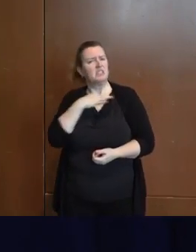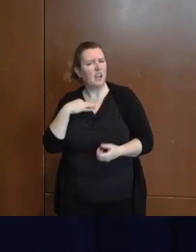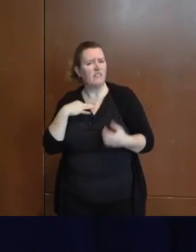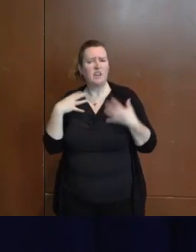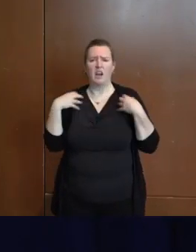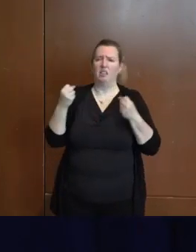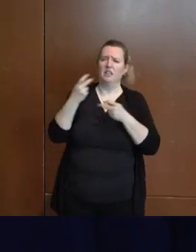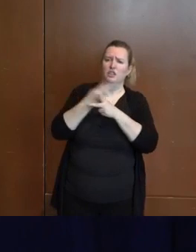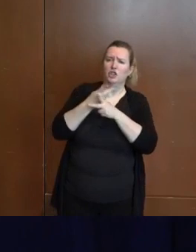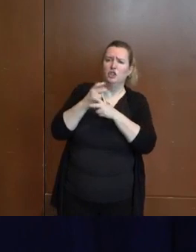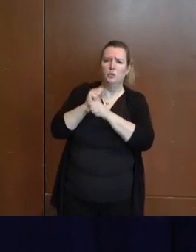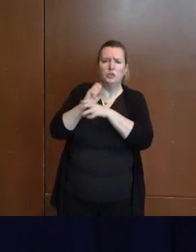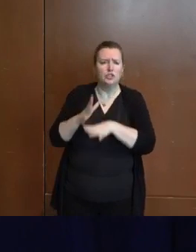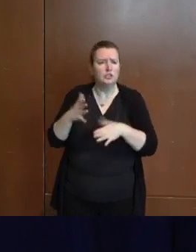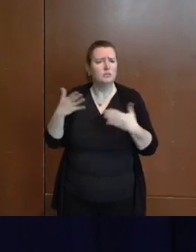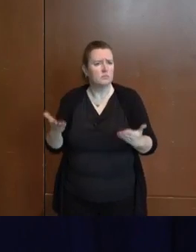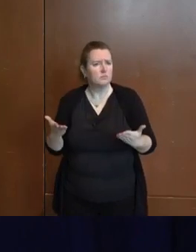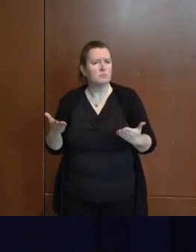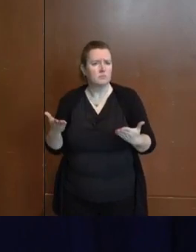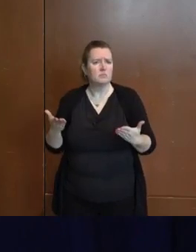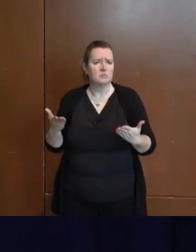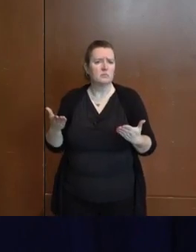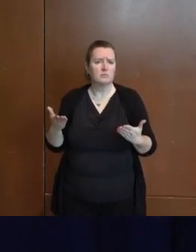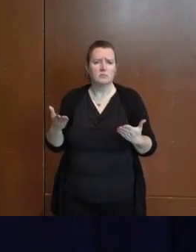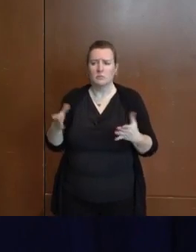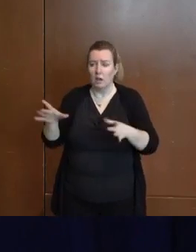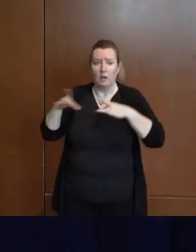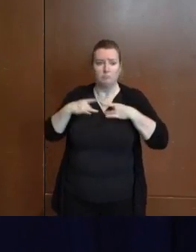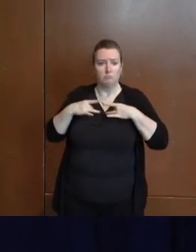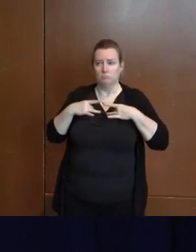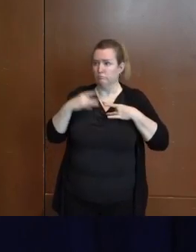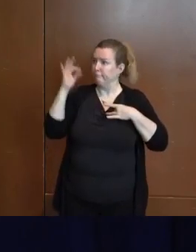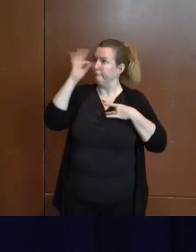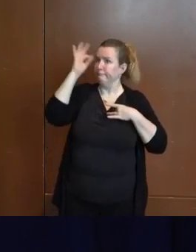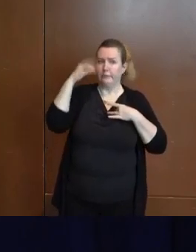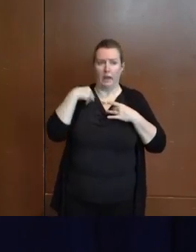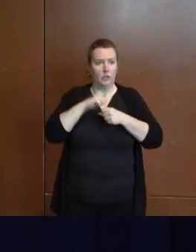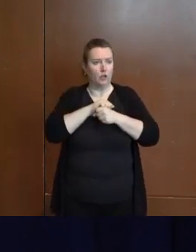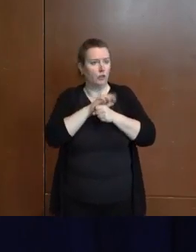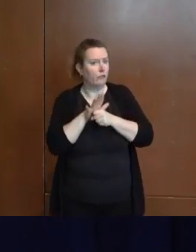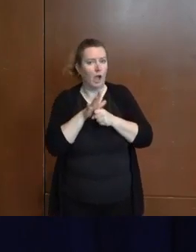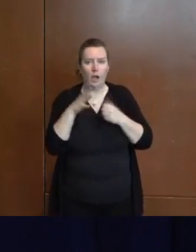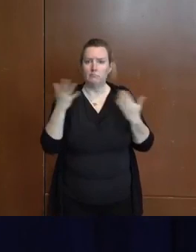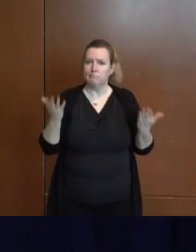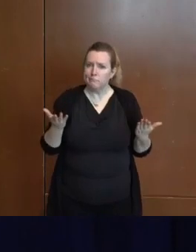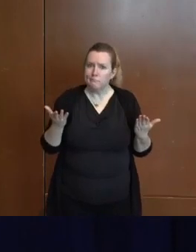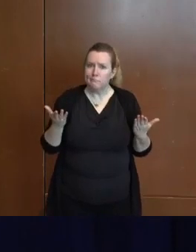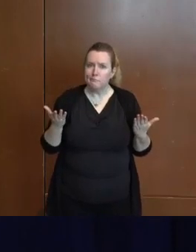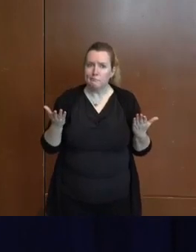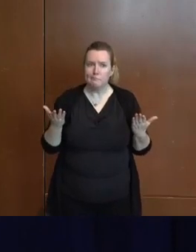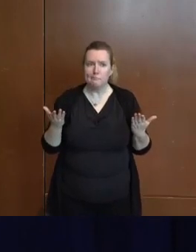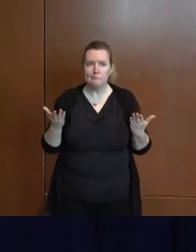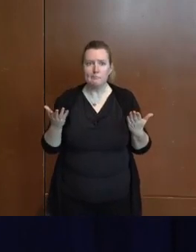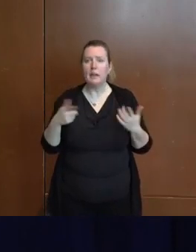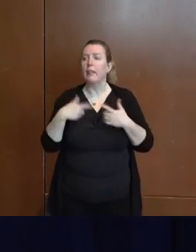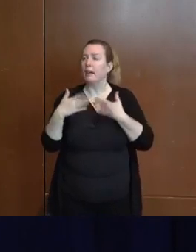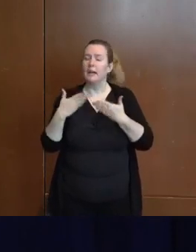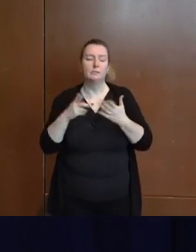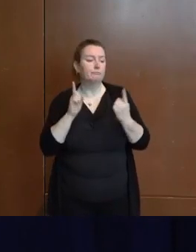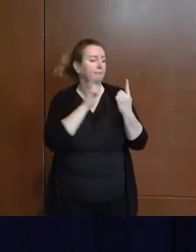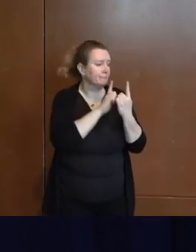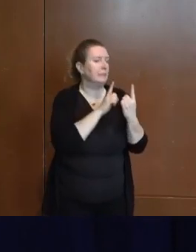that had contracted the disease, were asymptomatic, and spread it into their long-term care facilities.